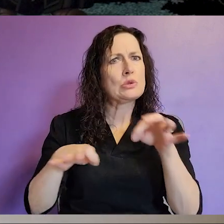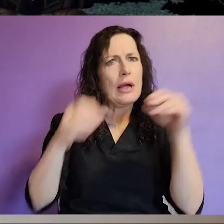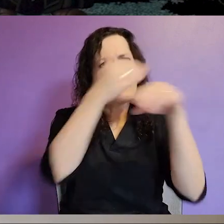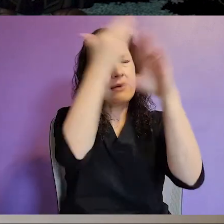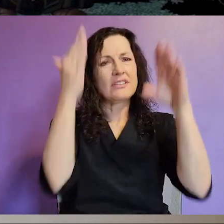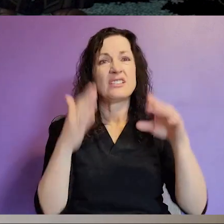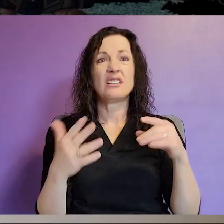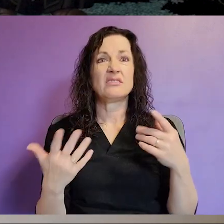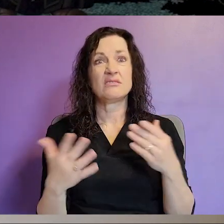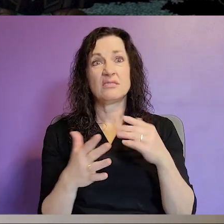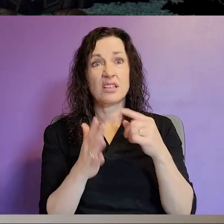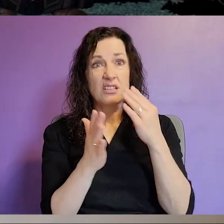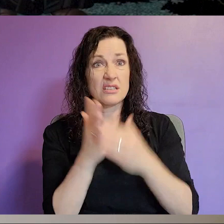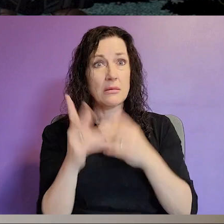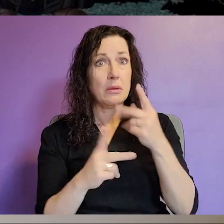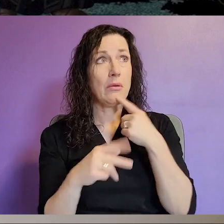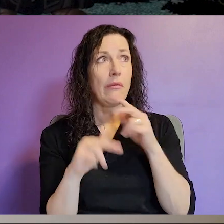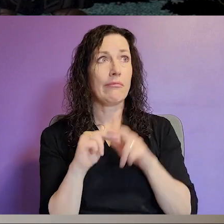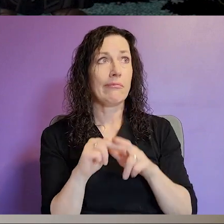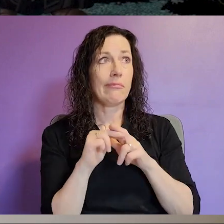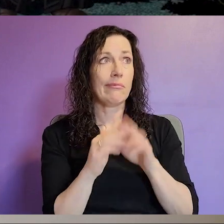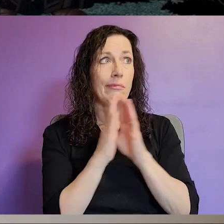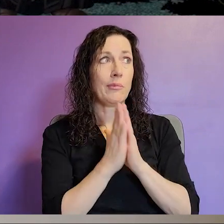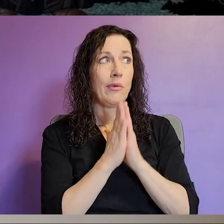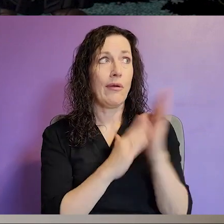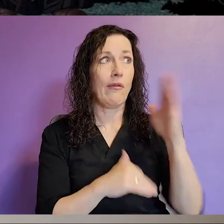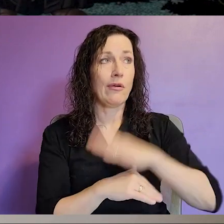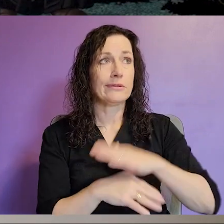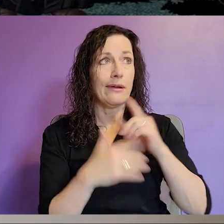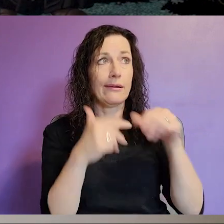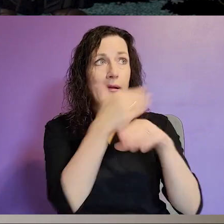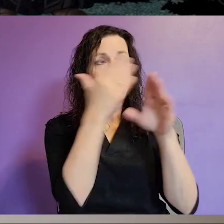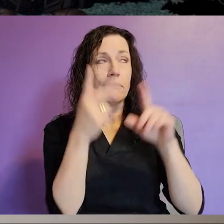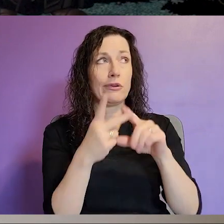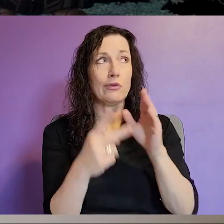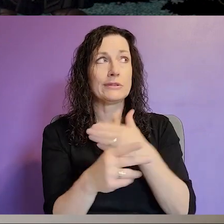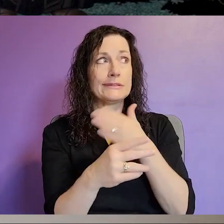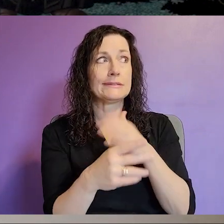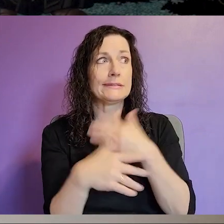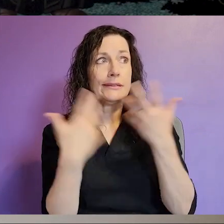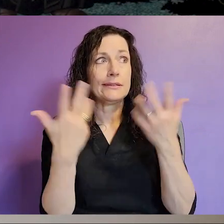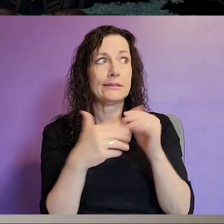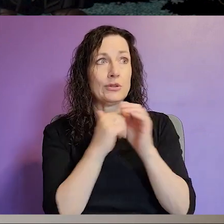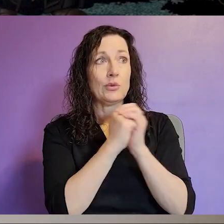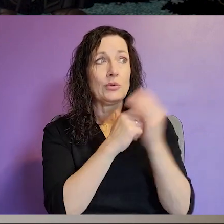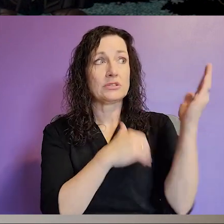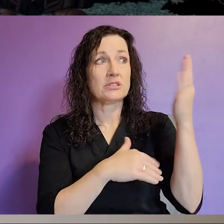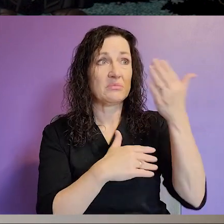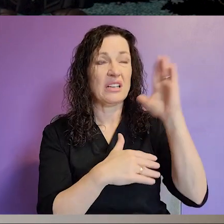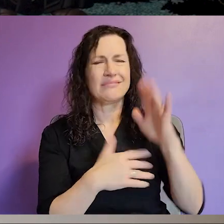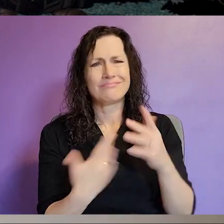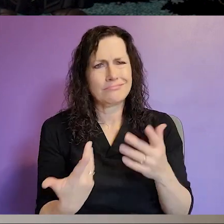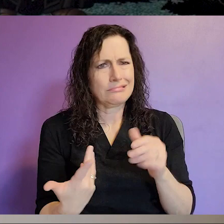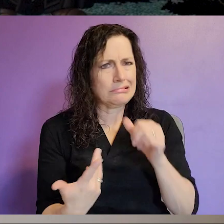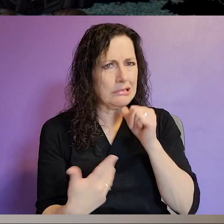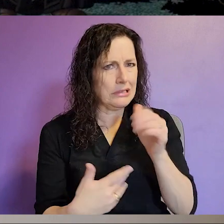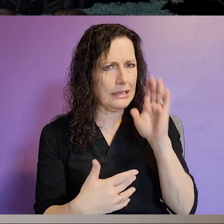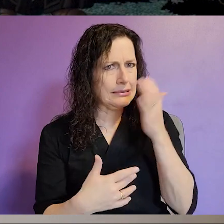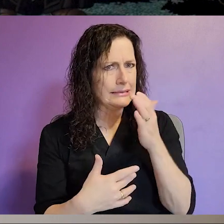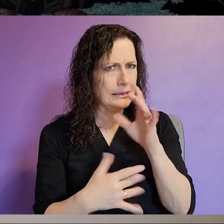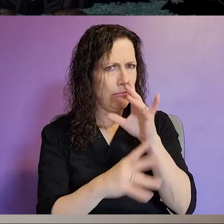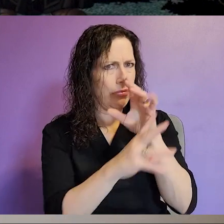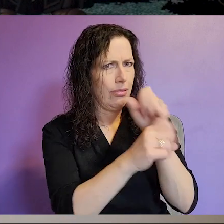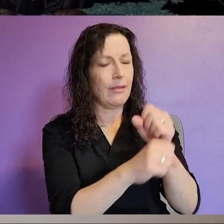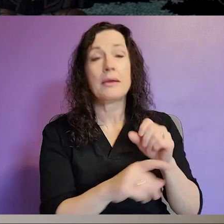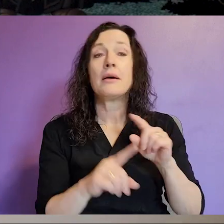images. And some aren't really pleasant. We're just going to sit there and pray all day or sing or